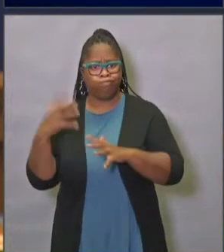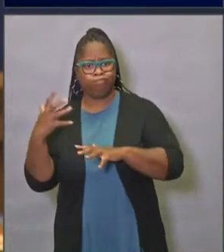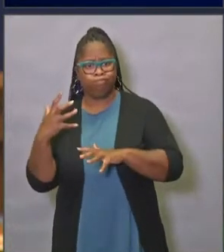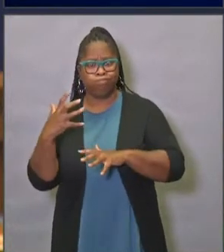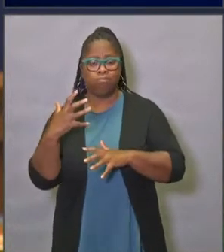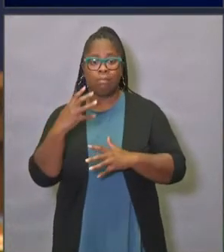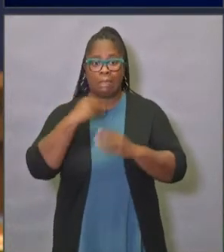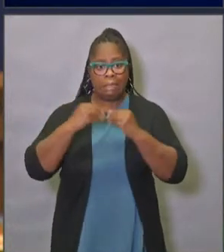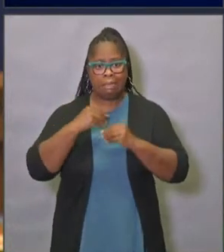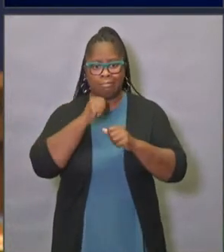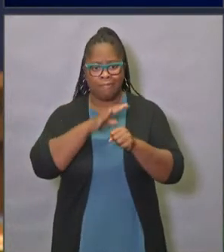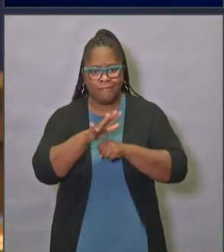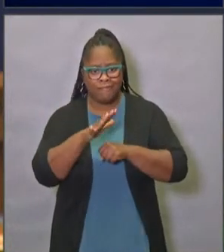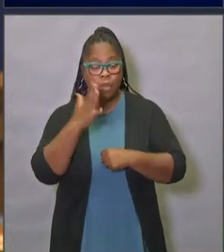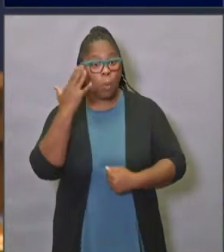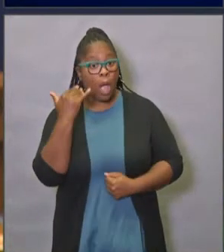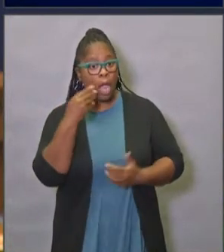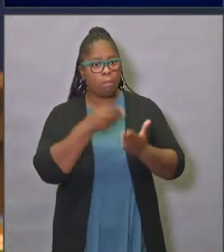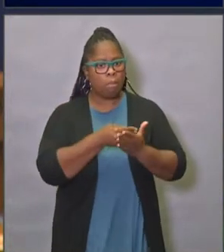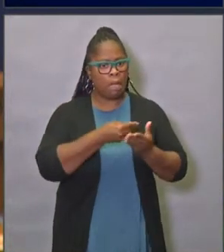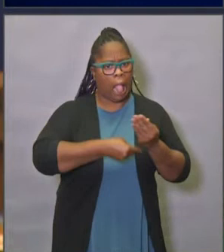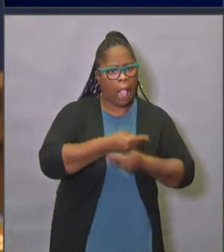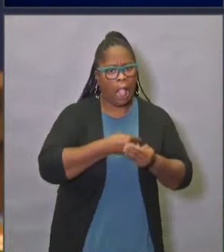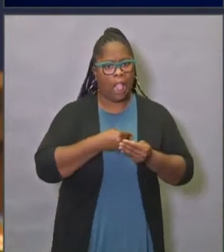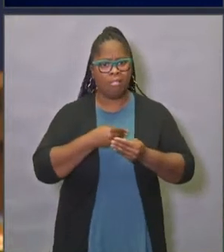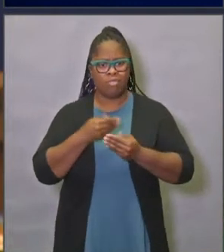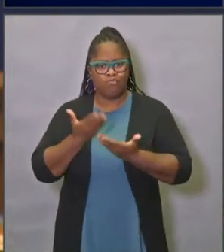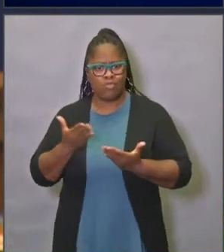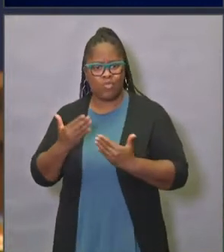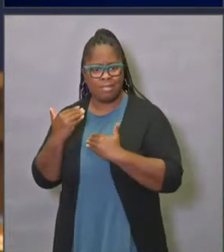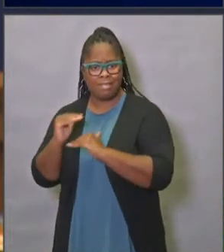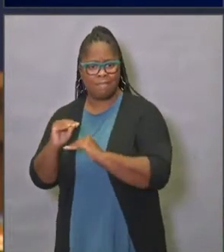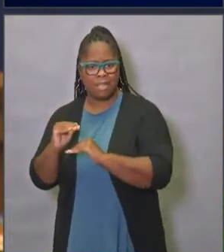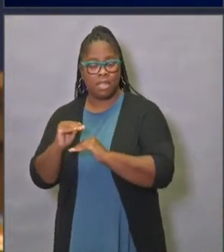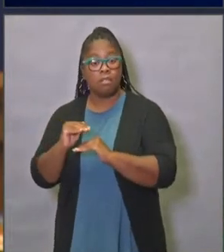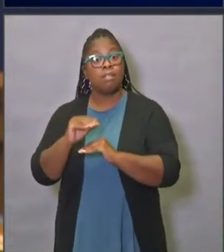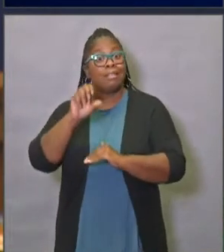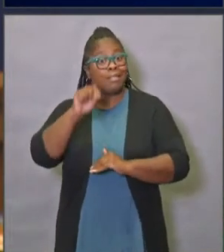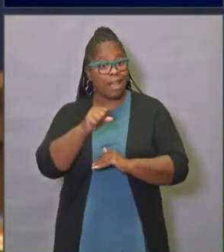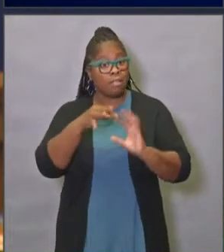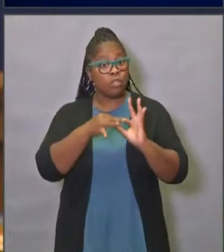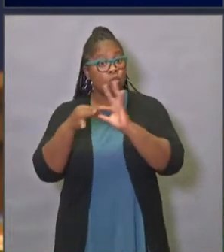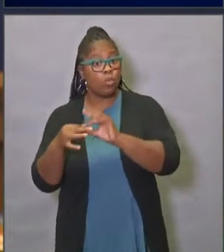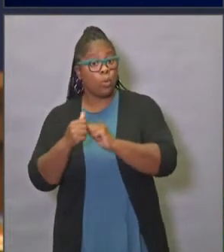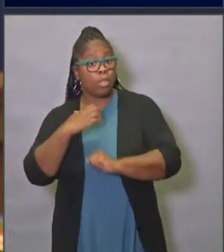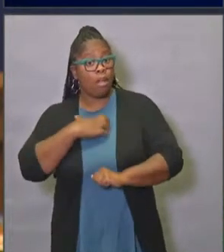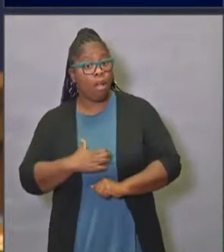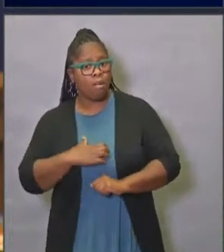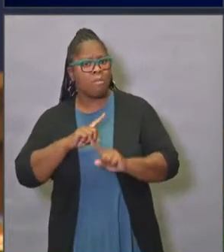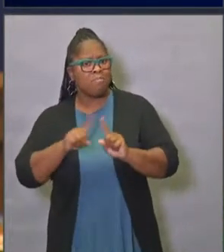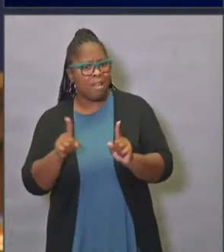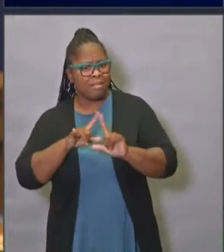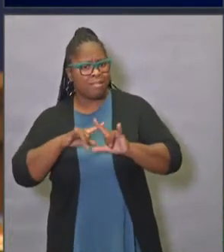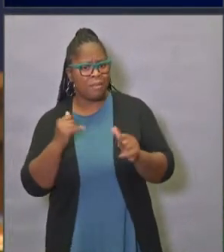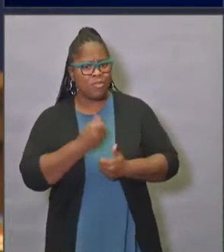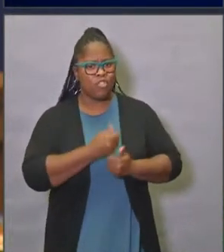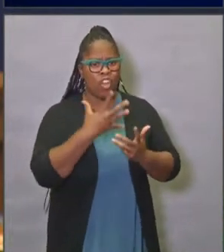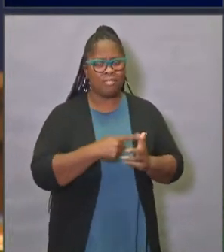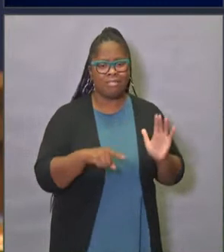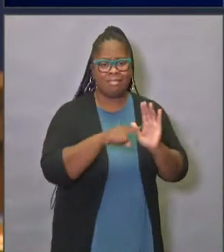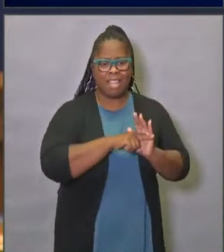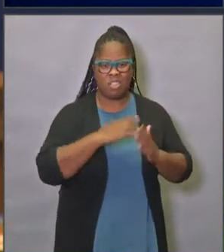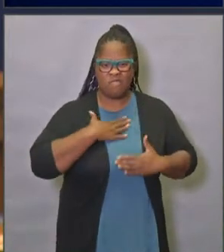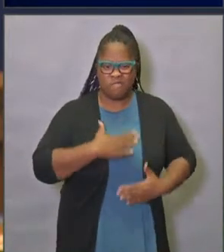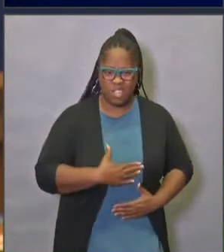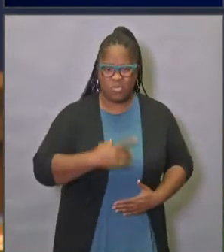money or other resources. It's often associated with hunger, but it also leads to many negative physical and mental health outcomes